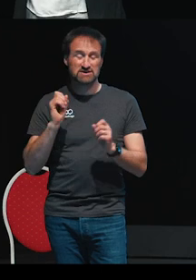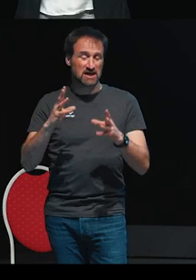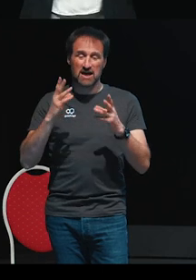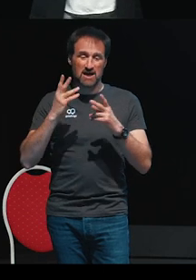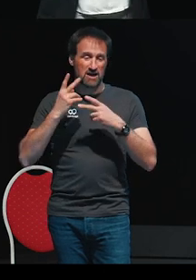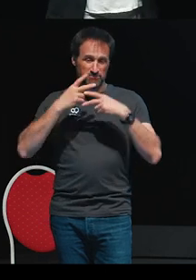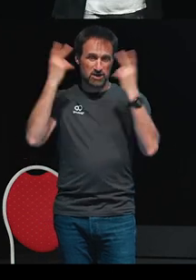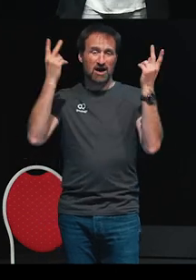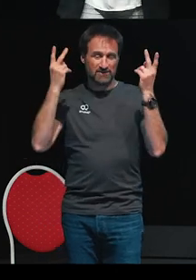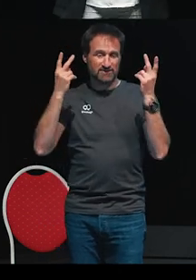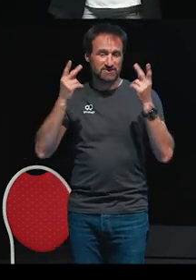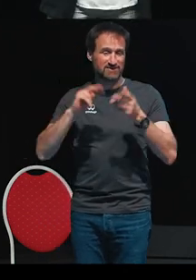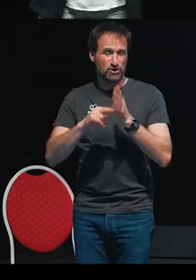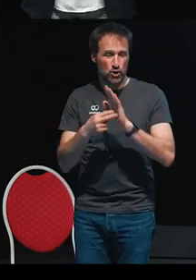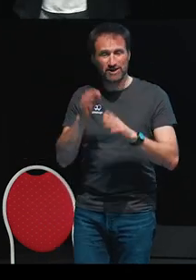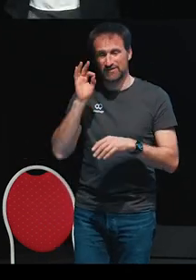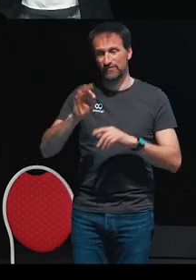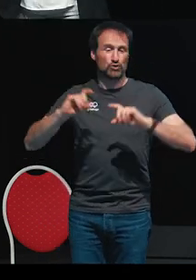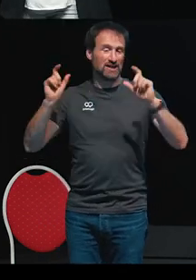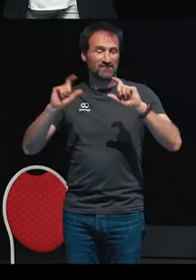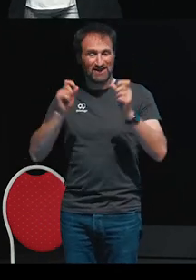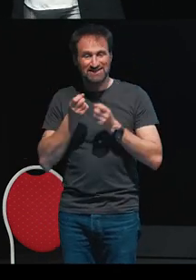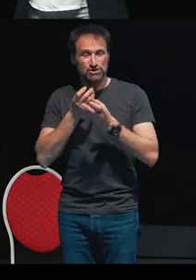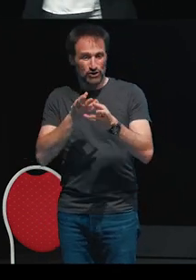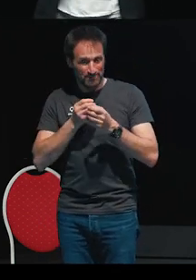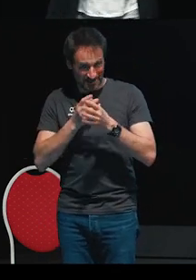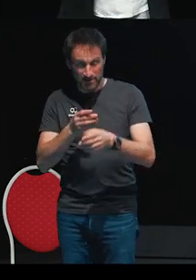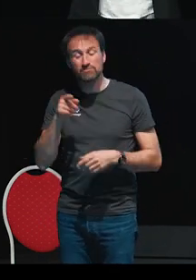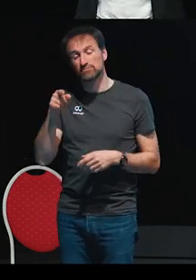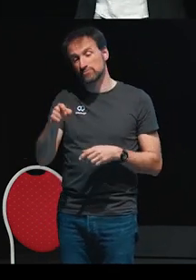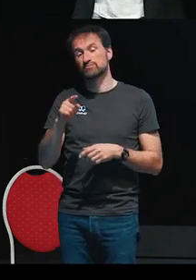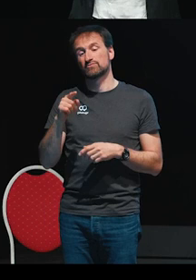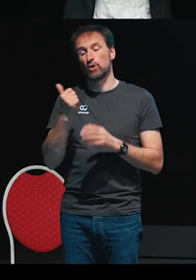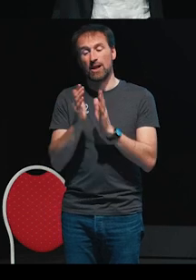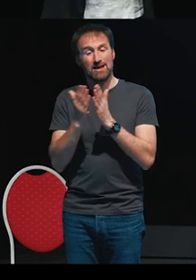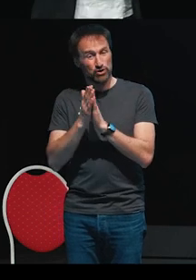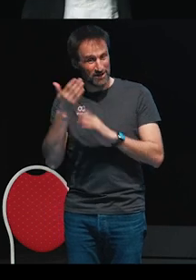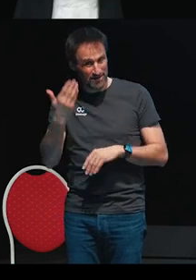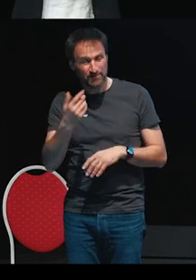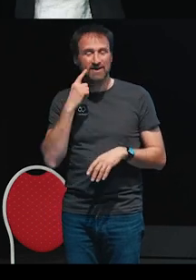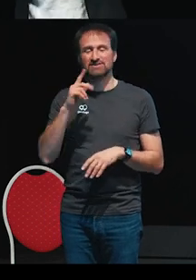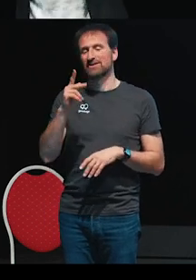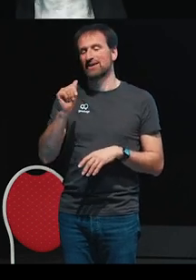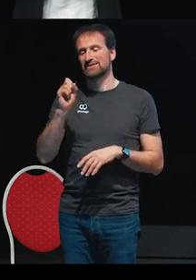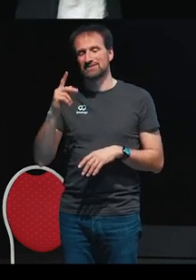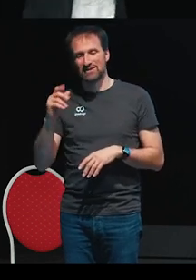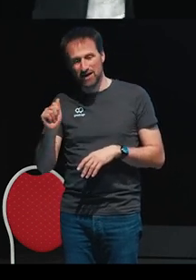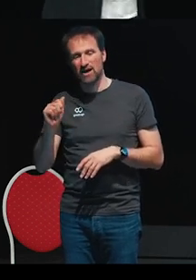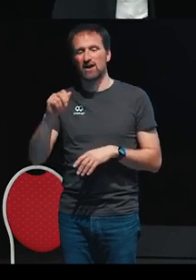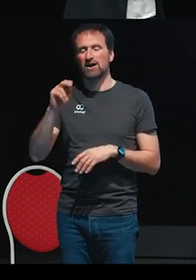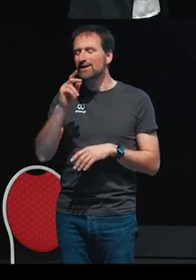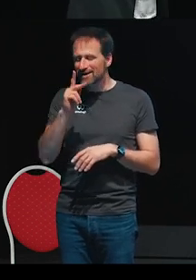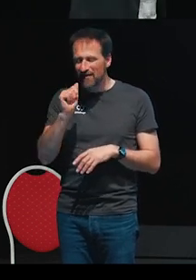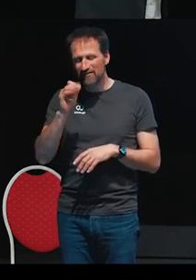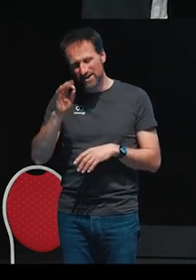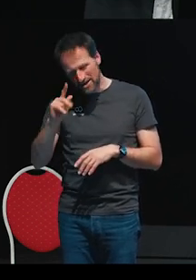technology for event streaming. And there is a library called Kafka Node, an NPM library, which have a